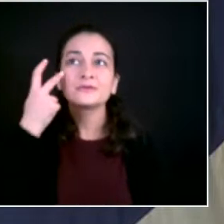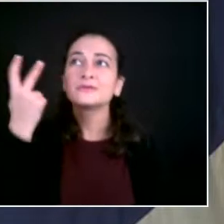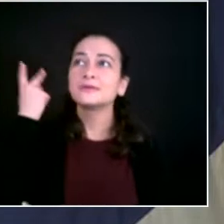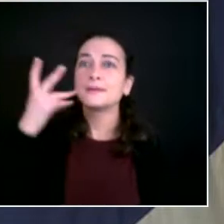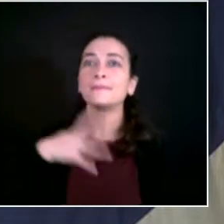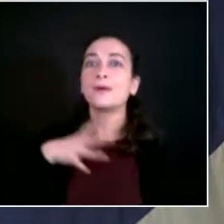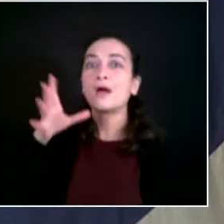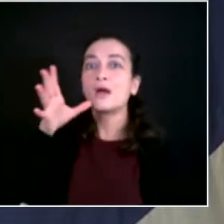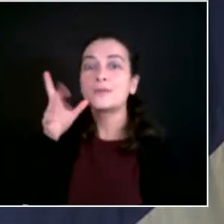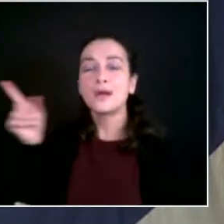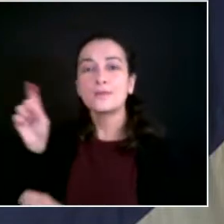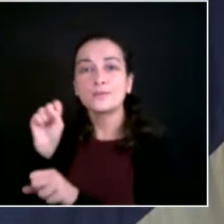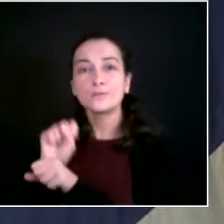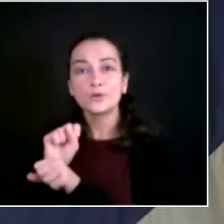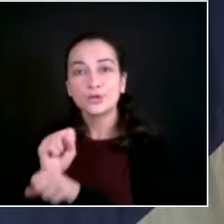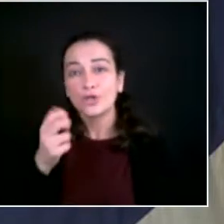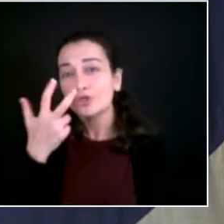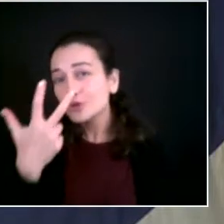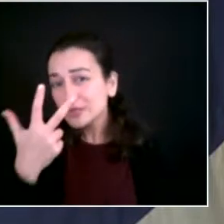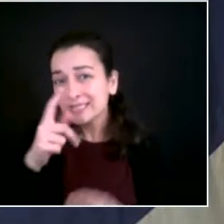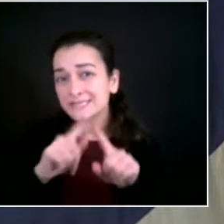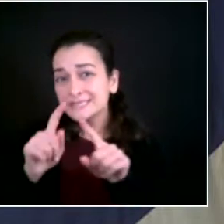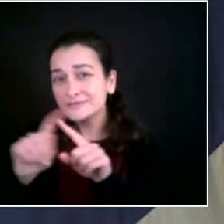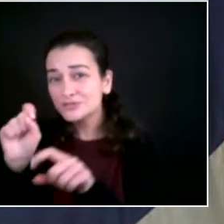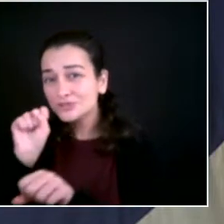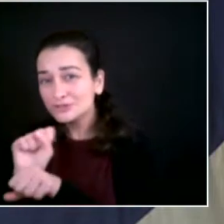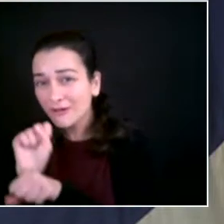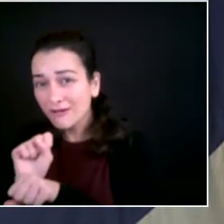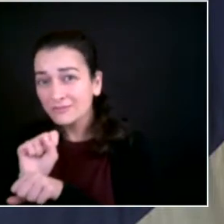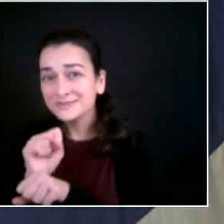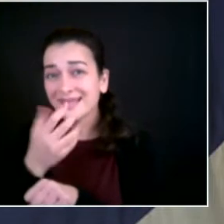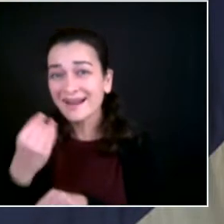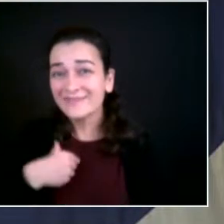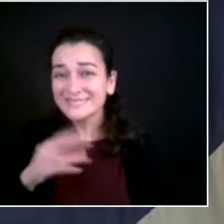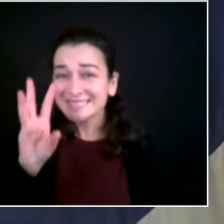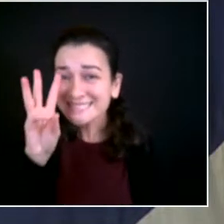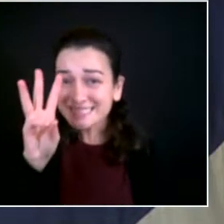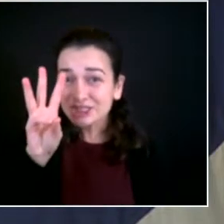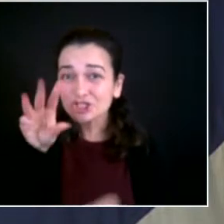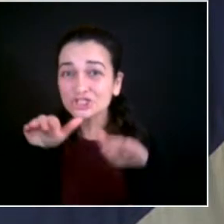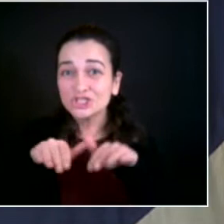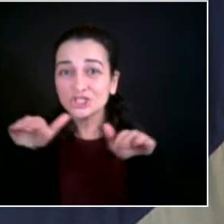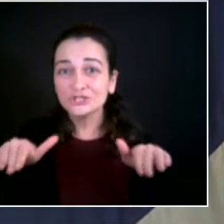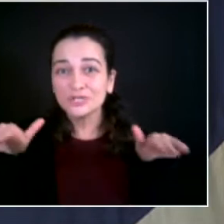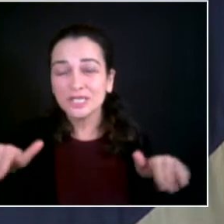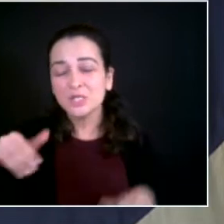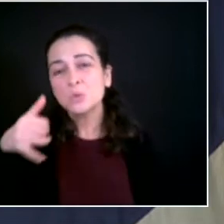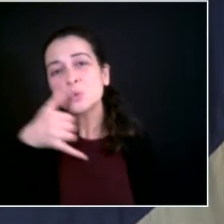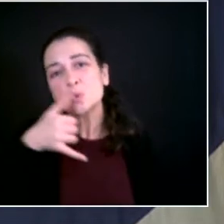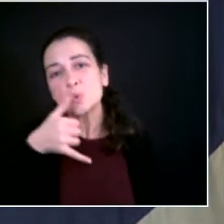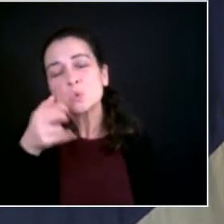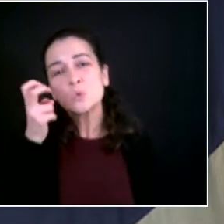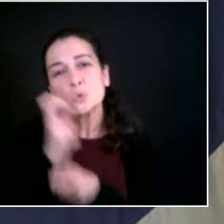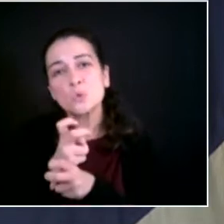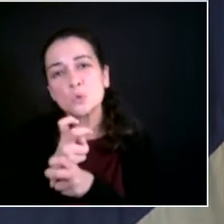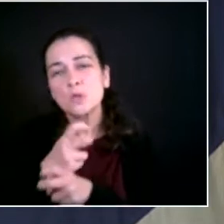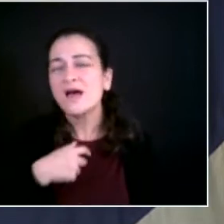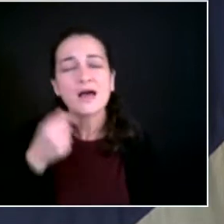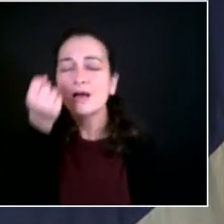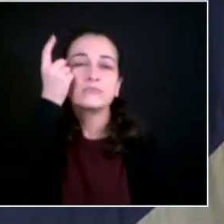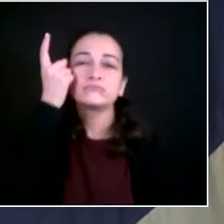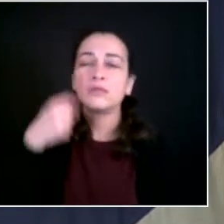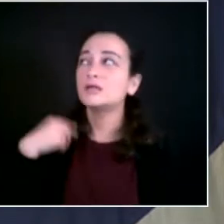you a chance to succeed. This is our great promise. This is my promise to you. Hard